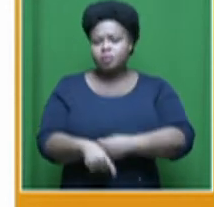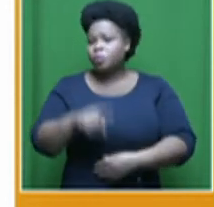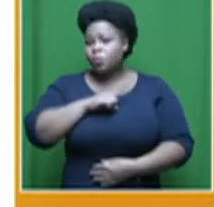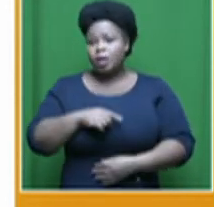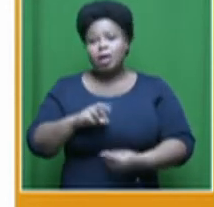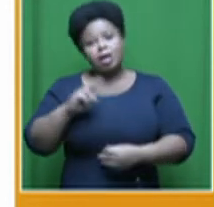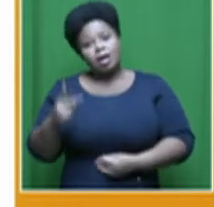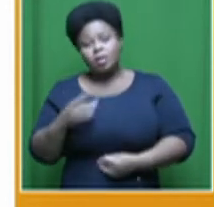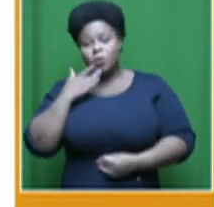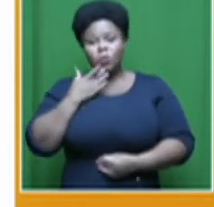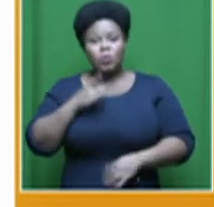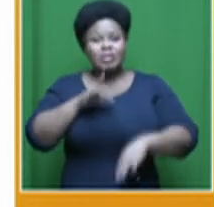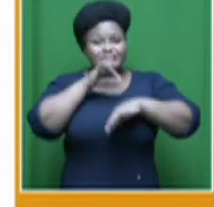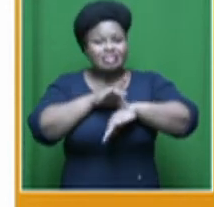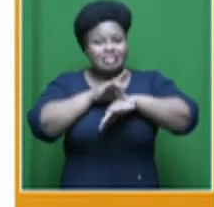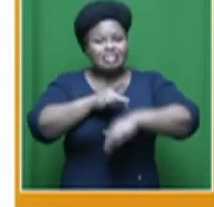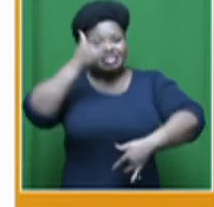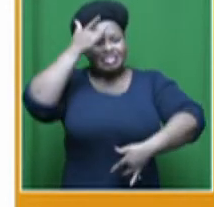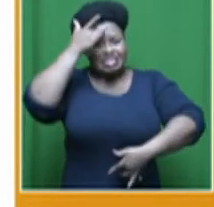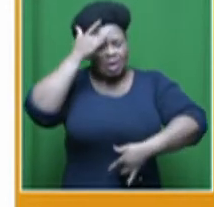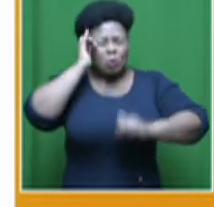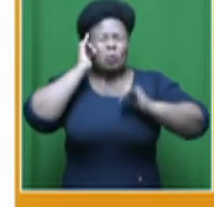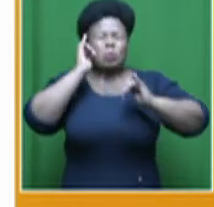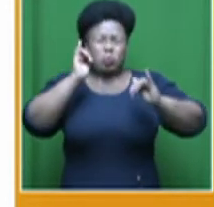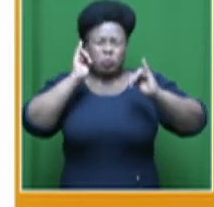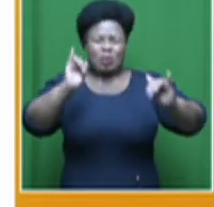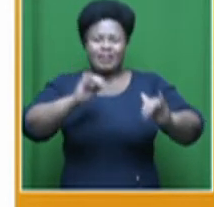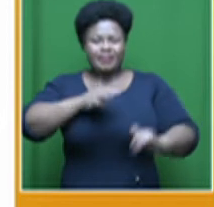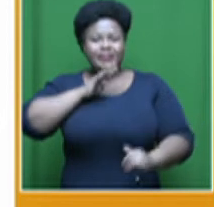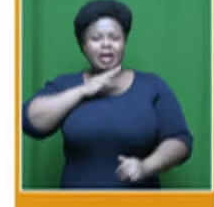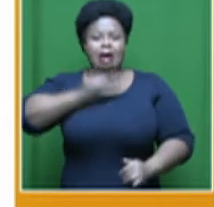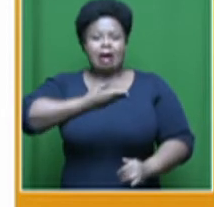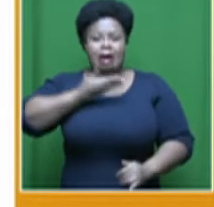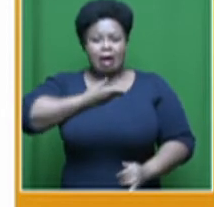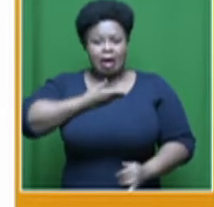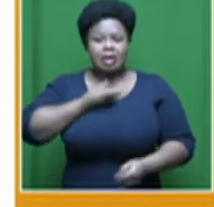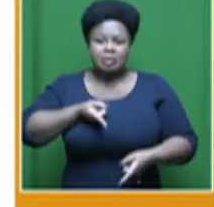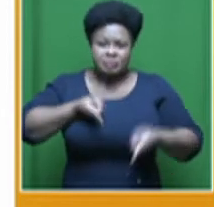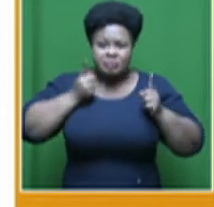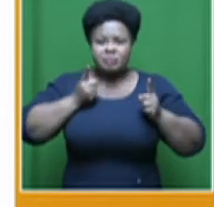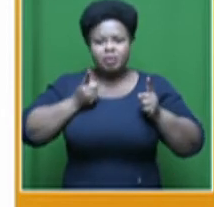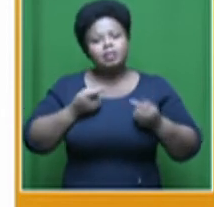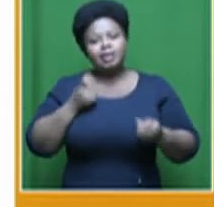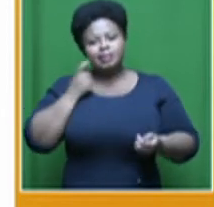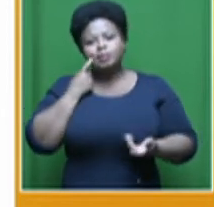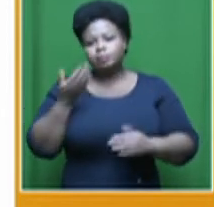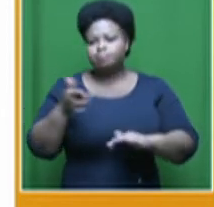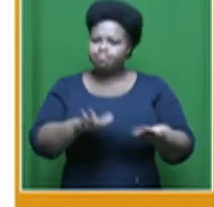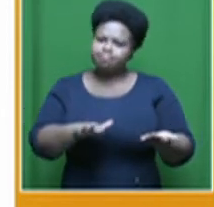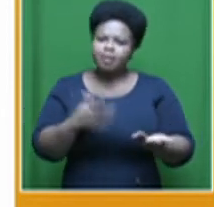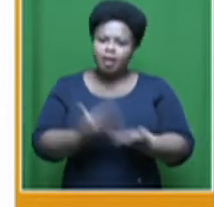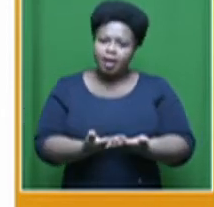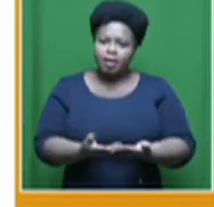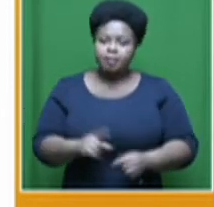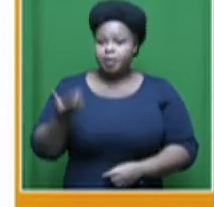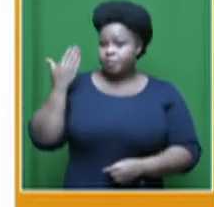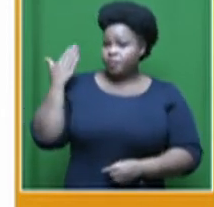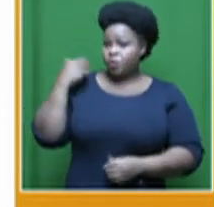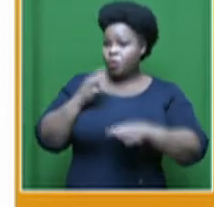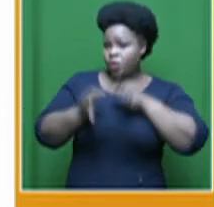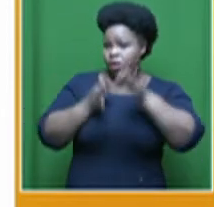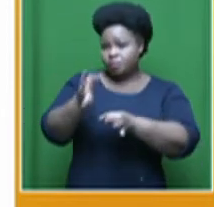develop severe disease are the ones that unfortunately will end up dying. As I emphasized in the earlier slide,